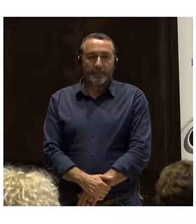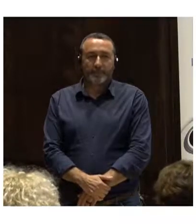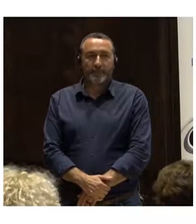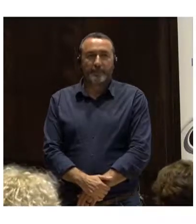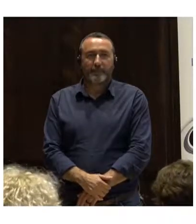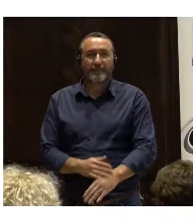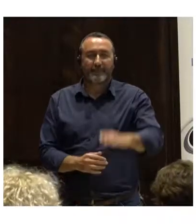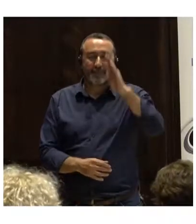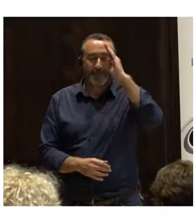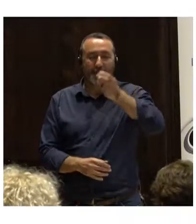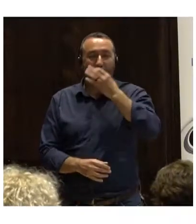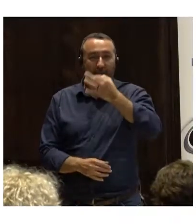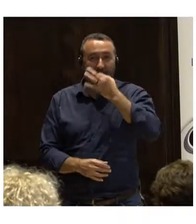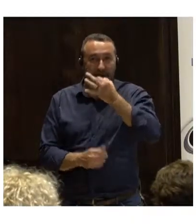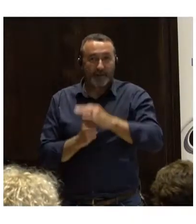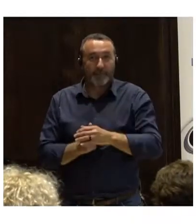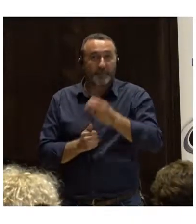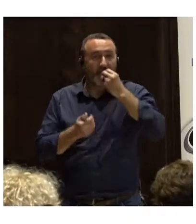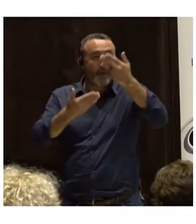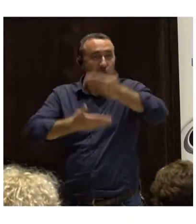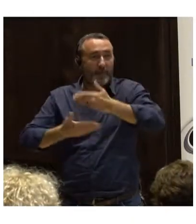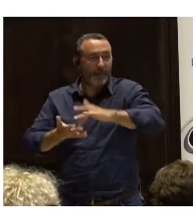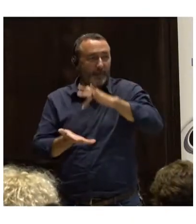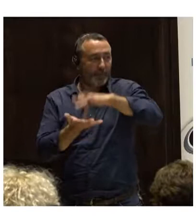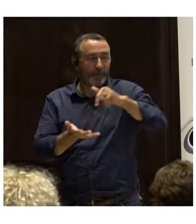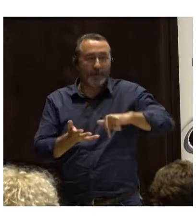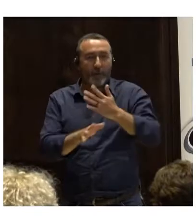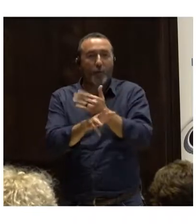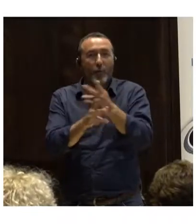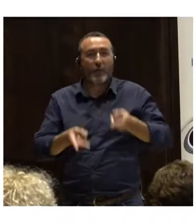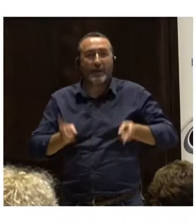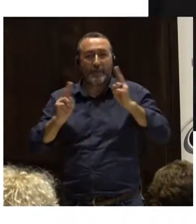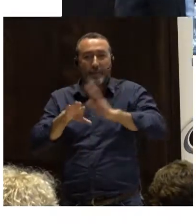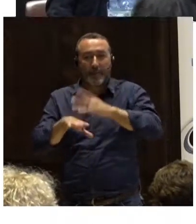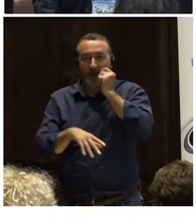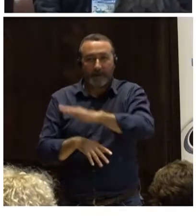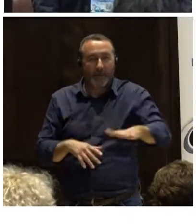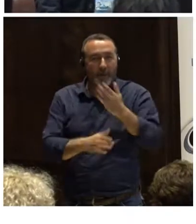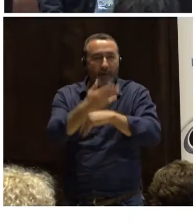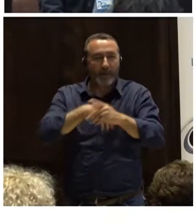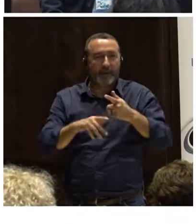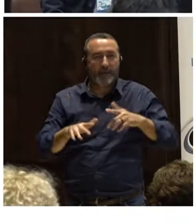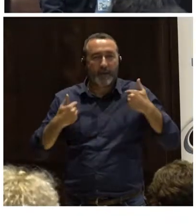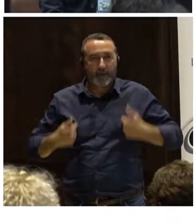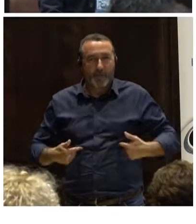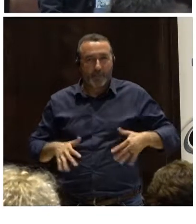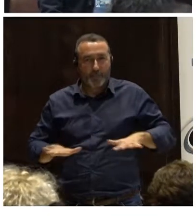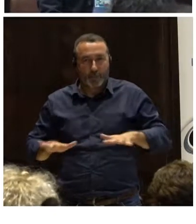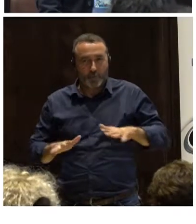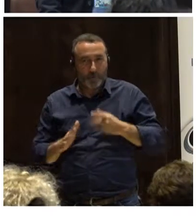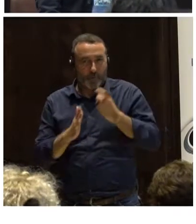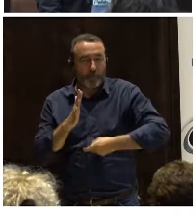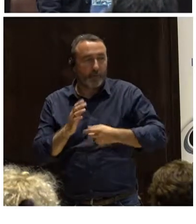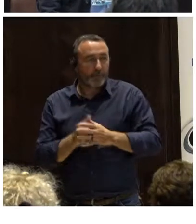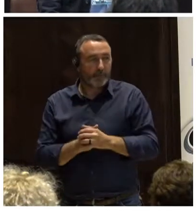Buenas tardes, bienvenidos a esta sesión de Juego Libre para niños con discapacidades motoras severas.